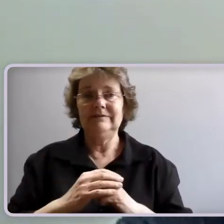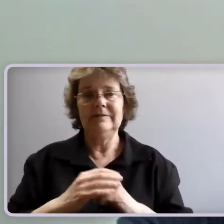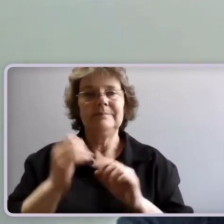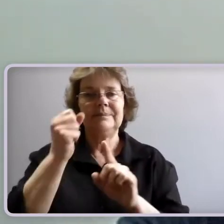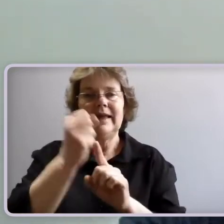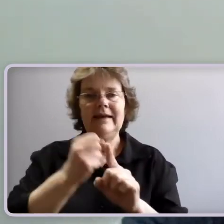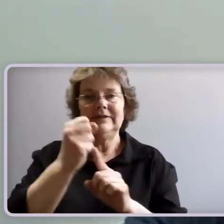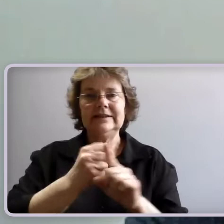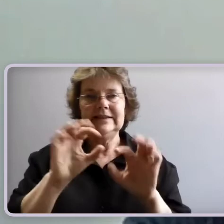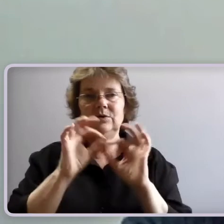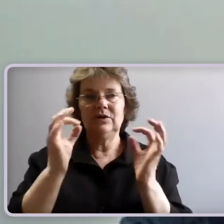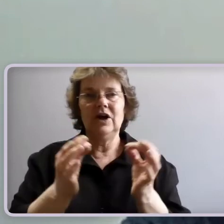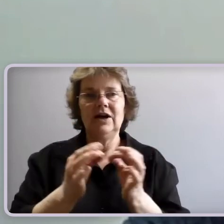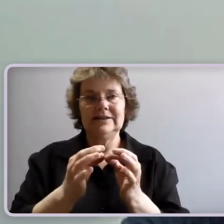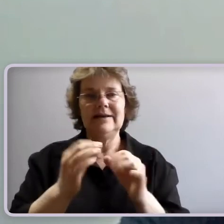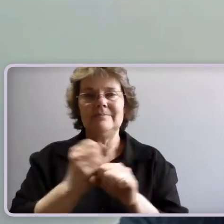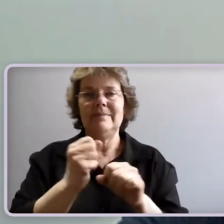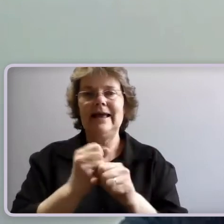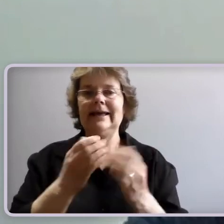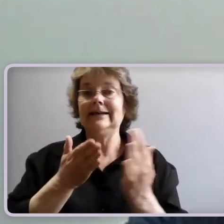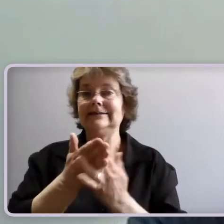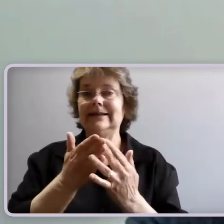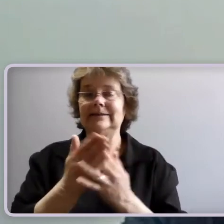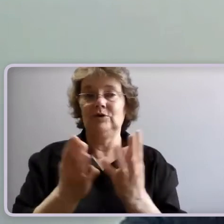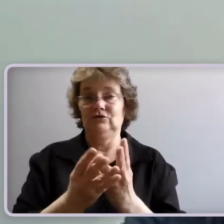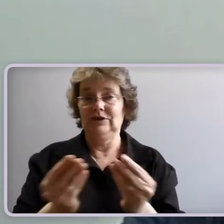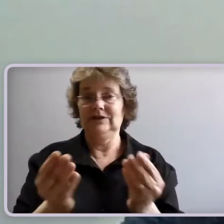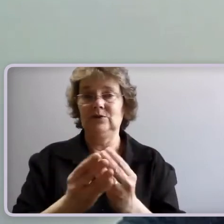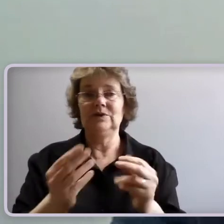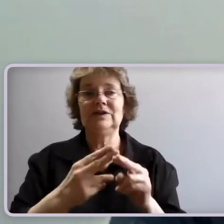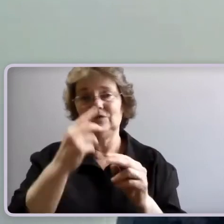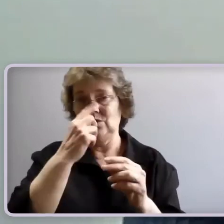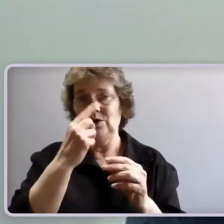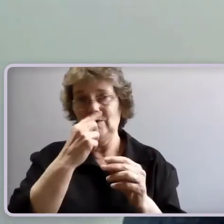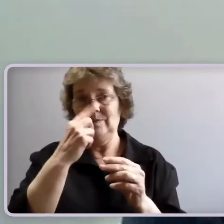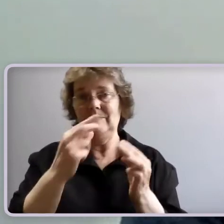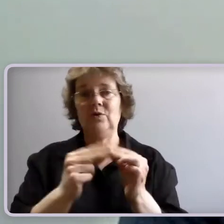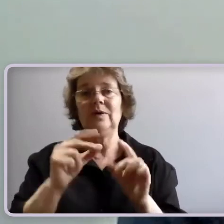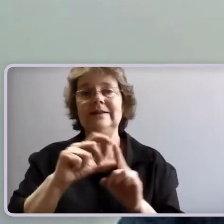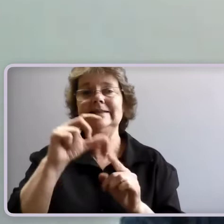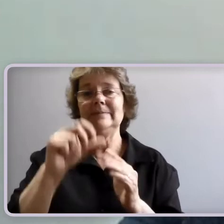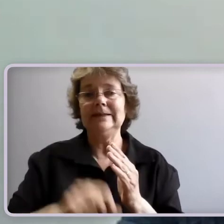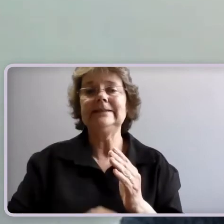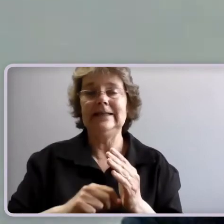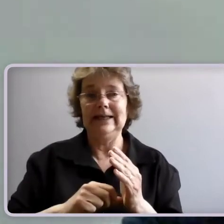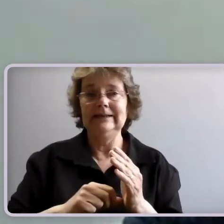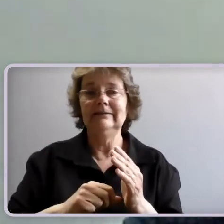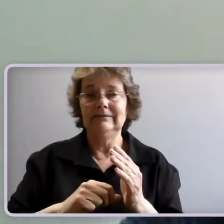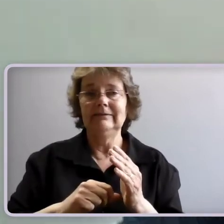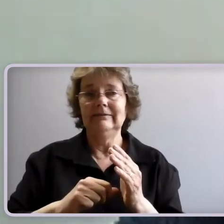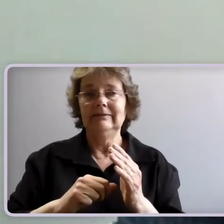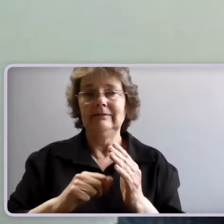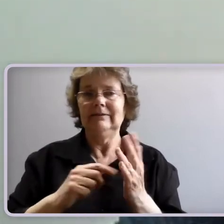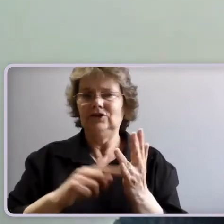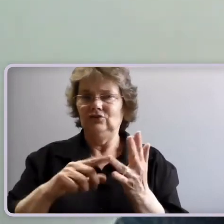making accessible resources for people with disability to try and understand what COVID